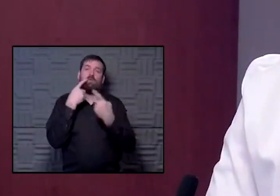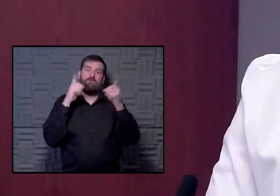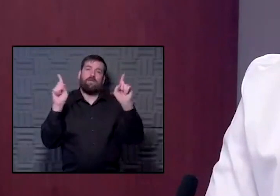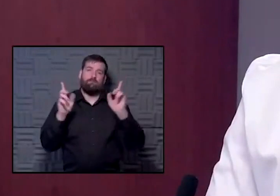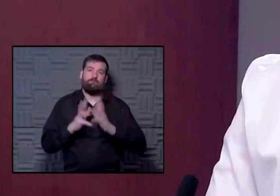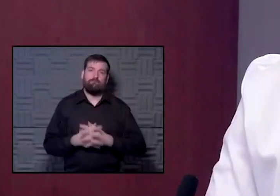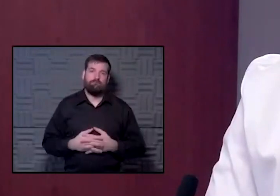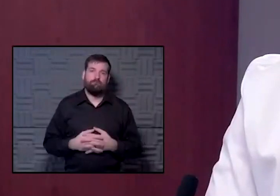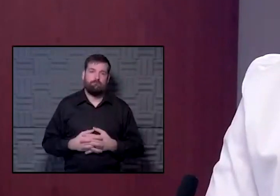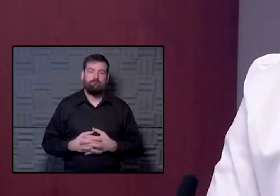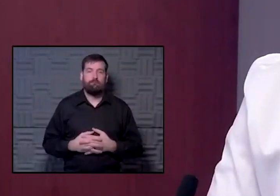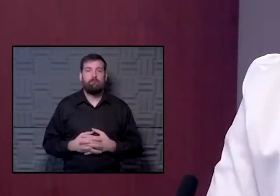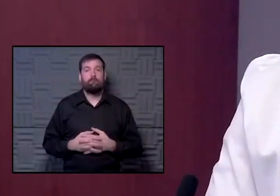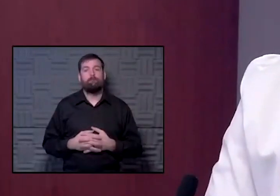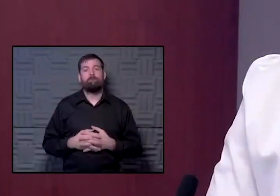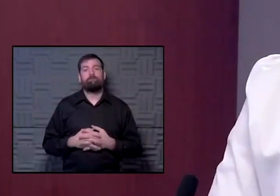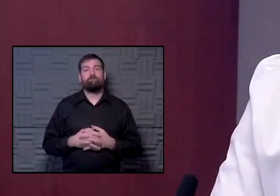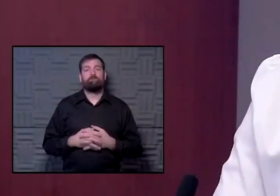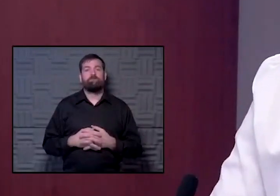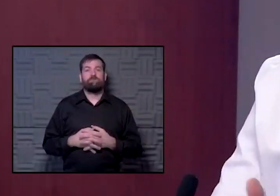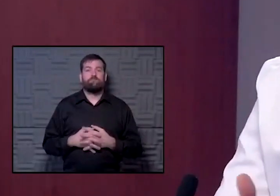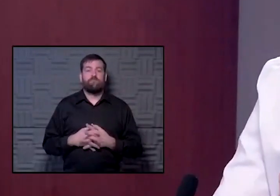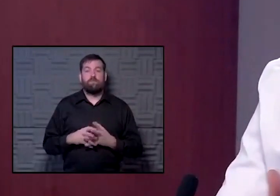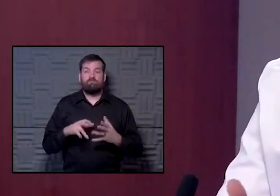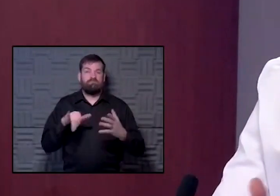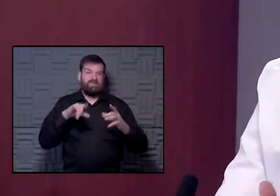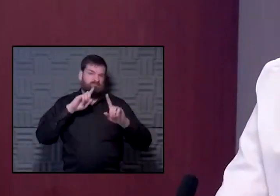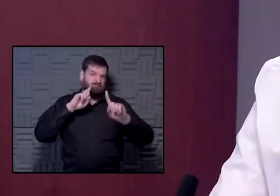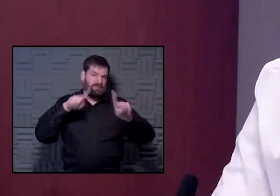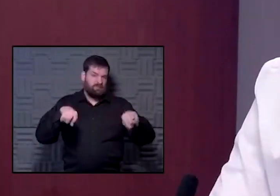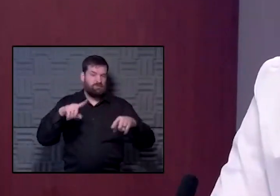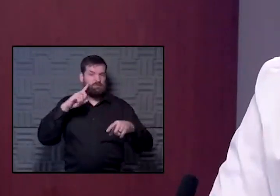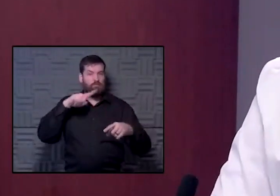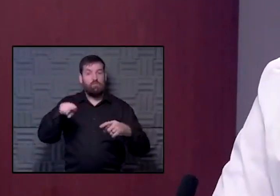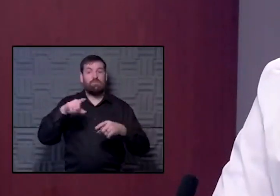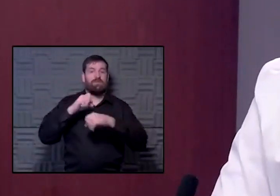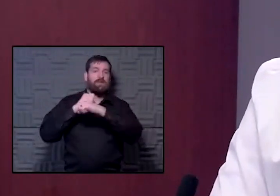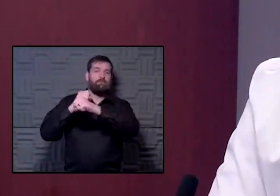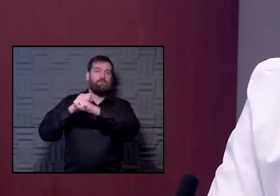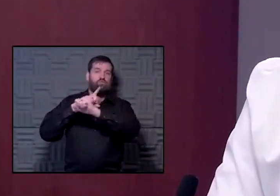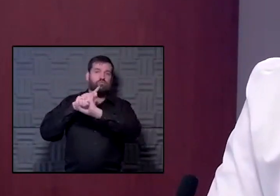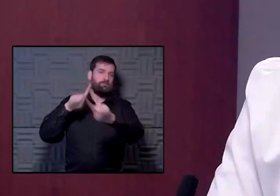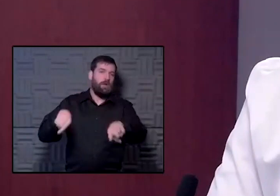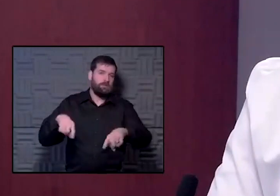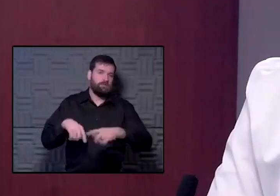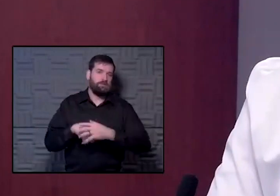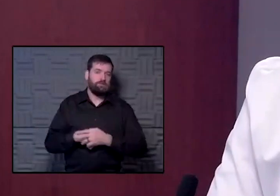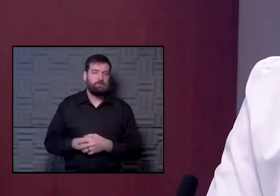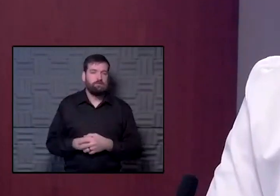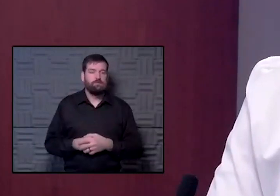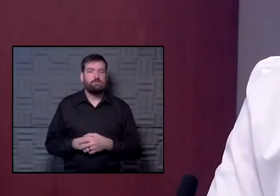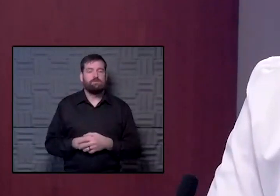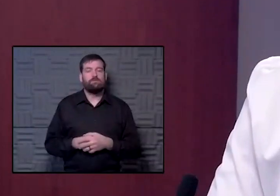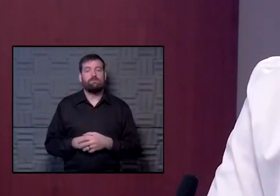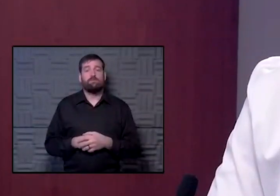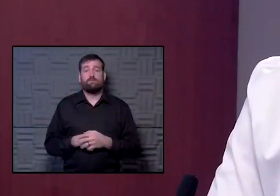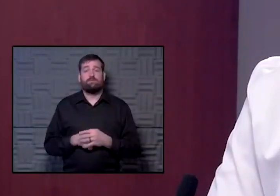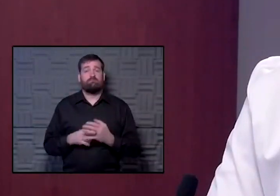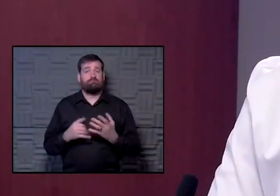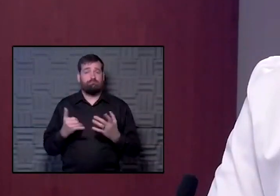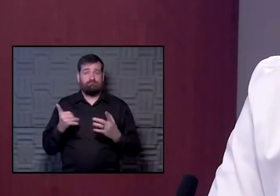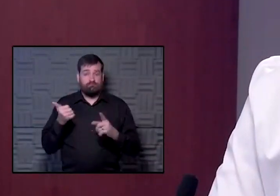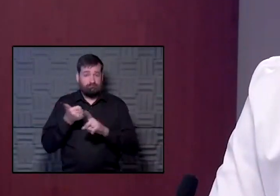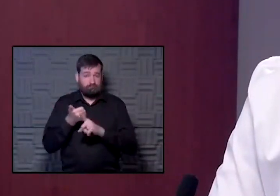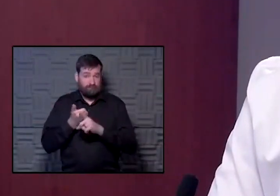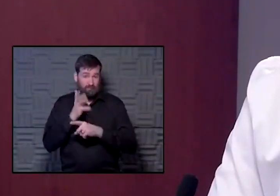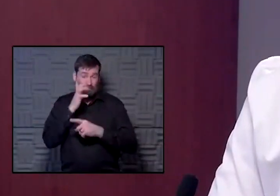regard. So that's the, you know, answer to the immune response part of this. Whether or not it is going to